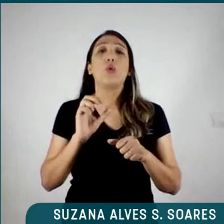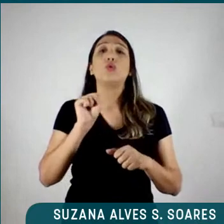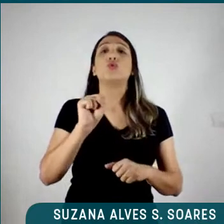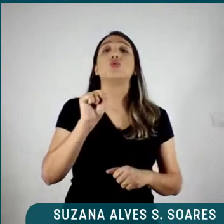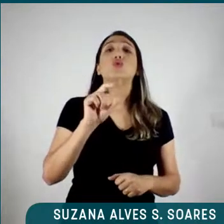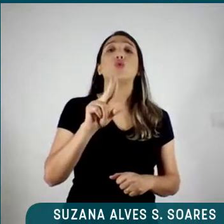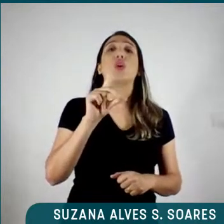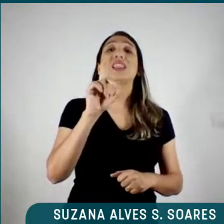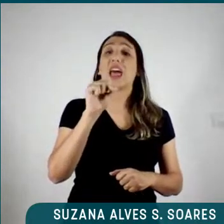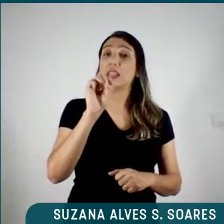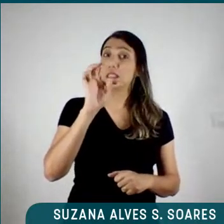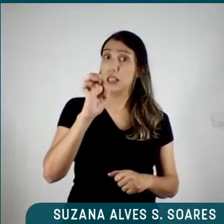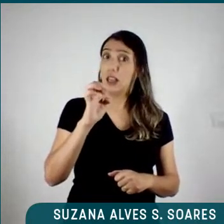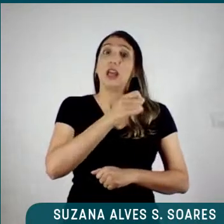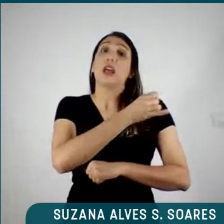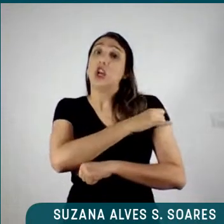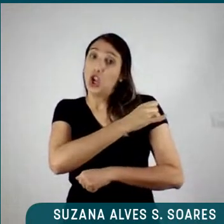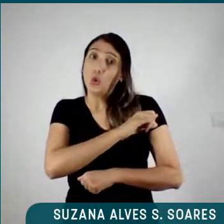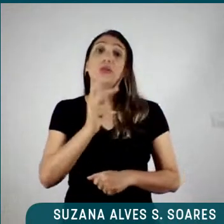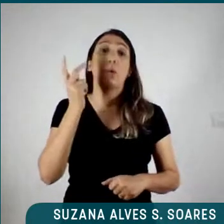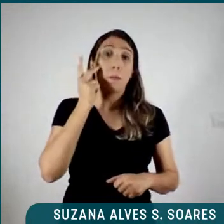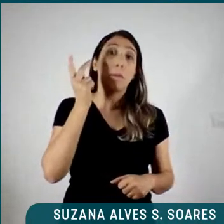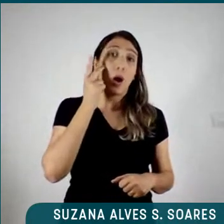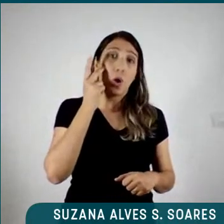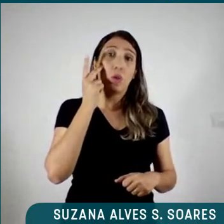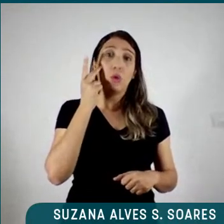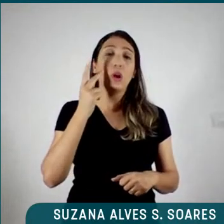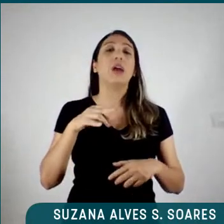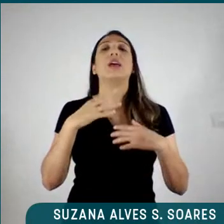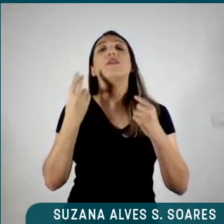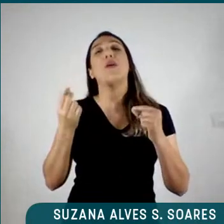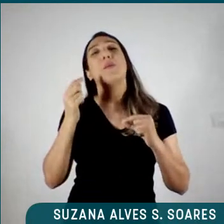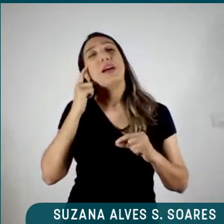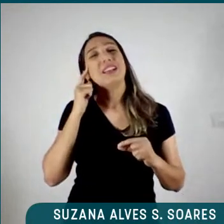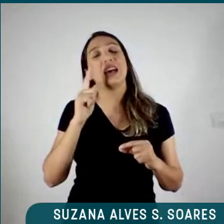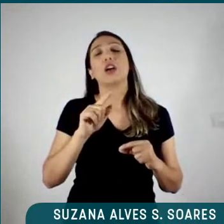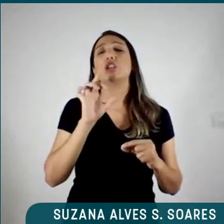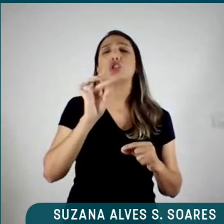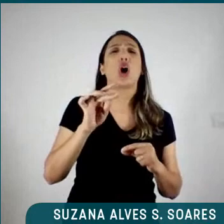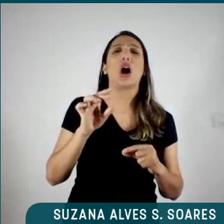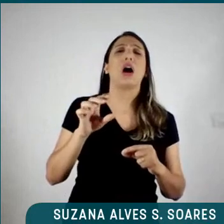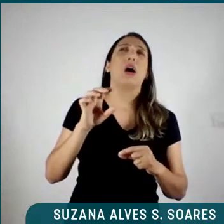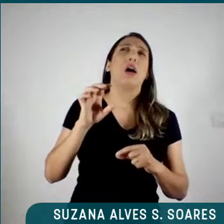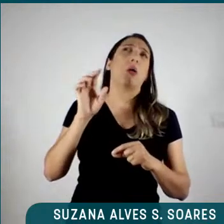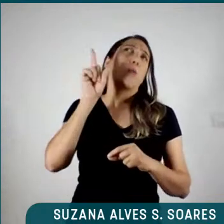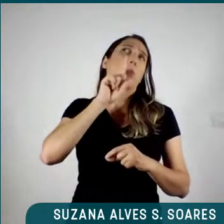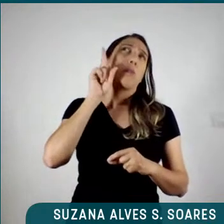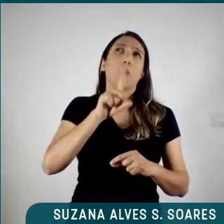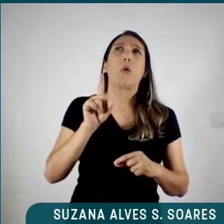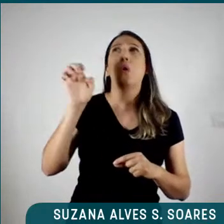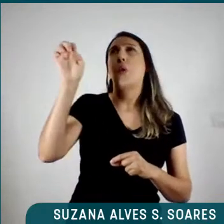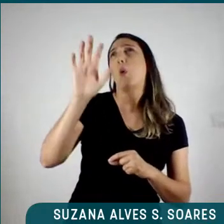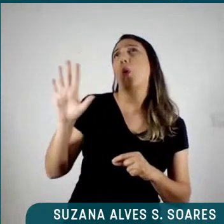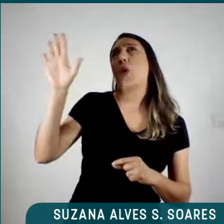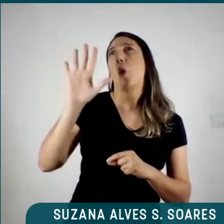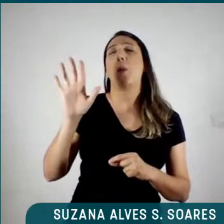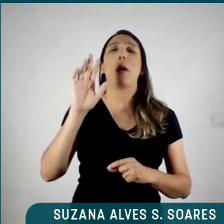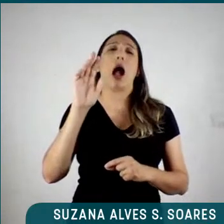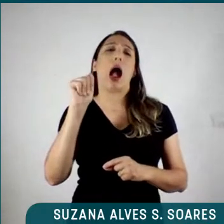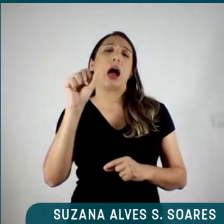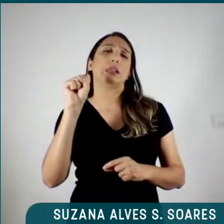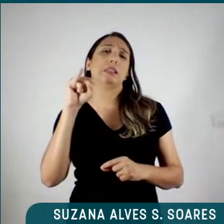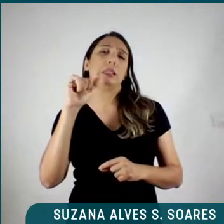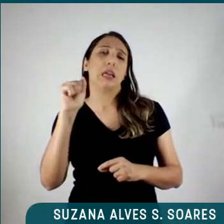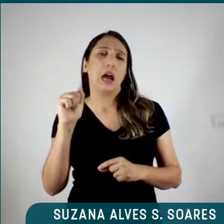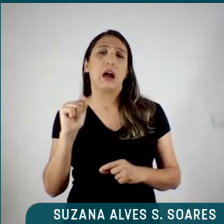bridges with these movements. We have to get out of this Rio São Paulo corridor that we have in Brazil. We have to go